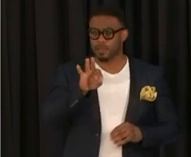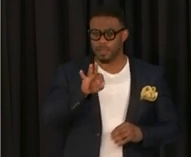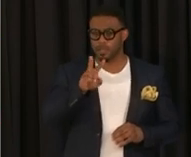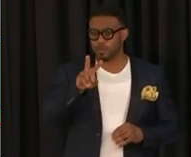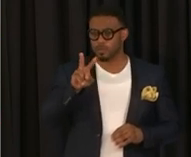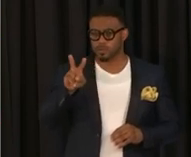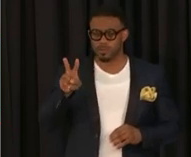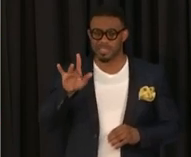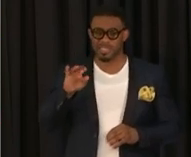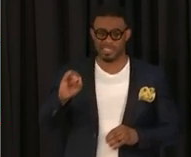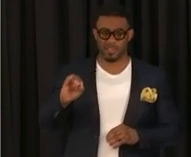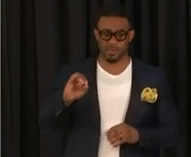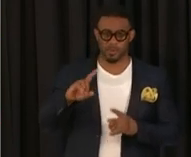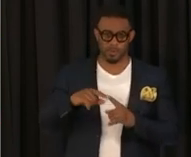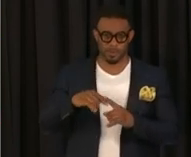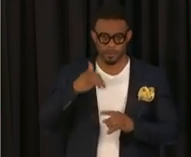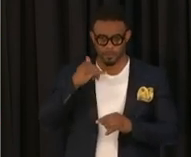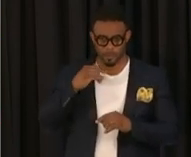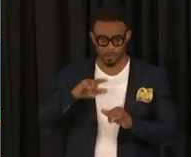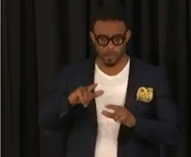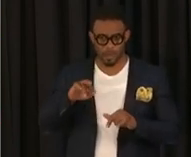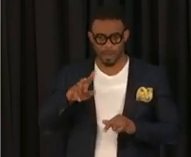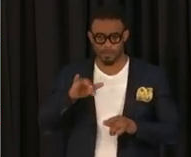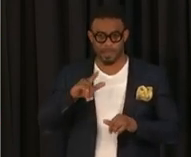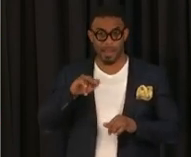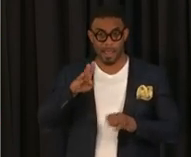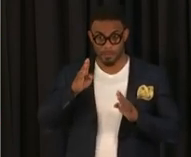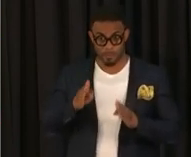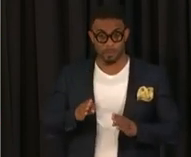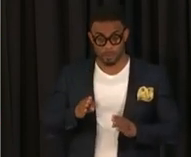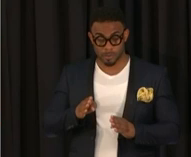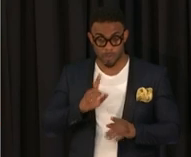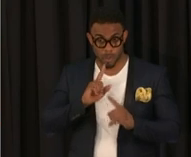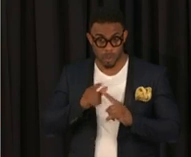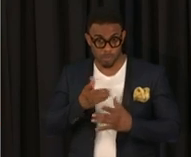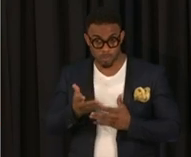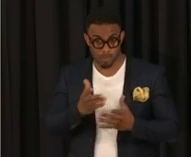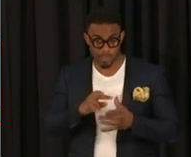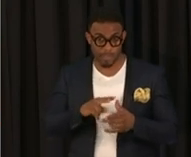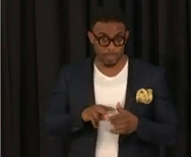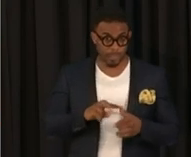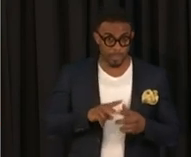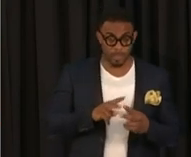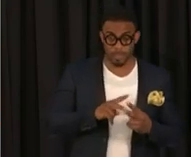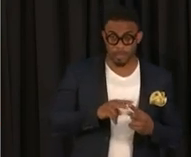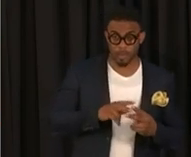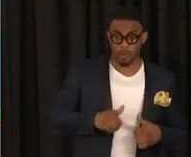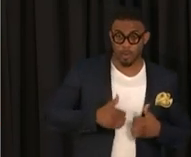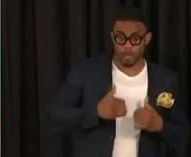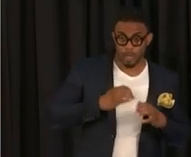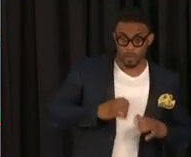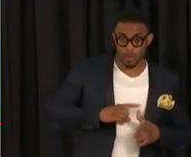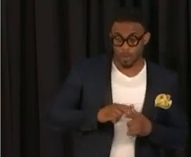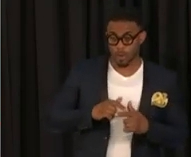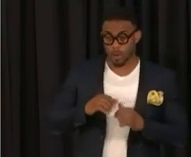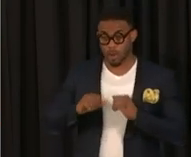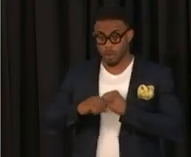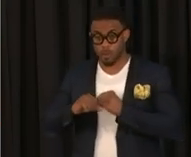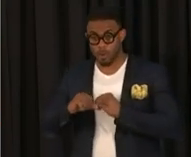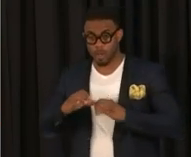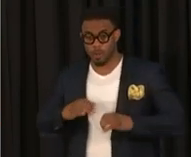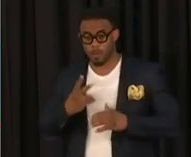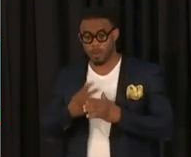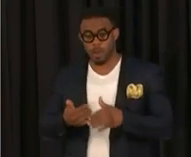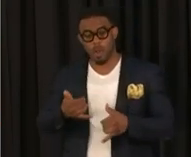202-479-2222. Just hit zero once the phone goes live. You'll get a live person to talk to, either residential customers or commercial customers,